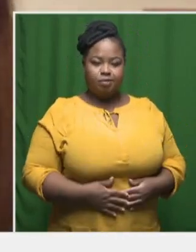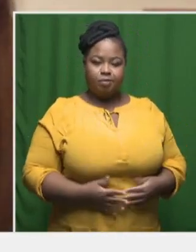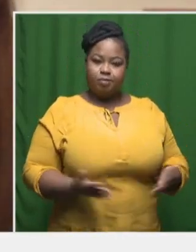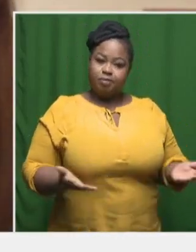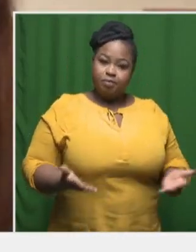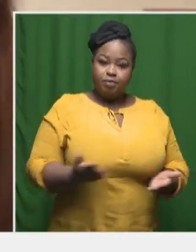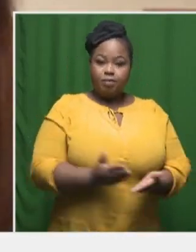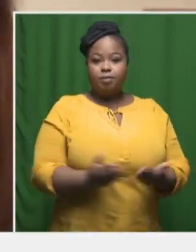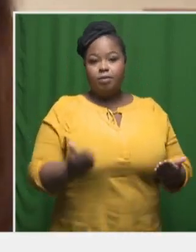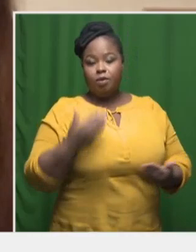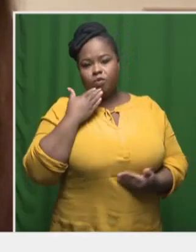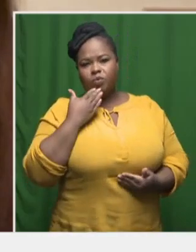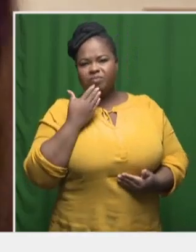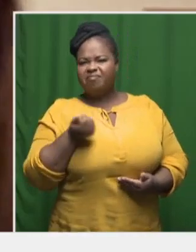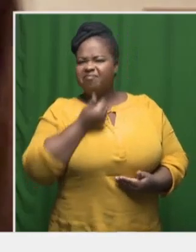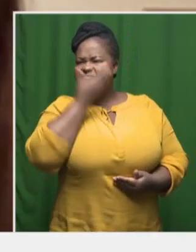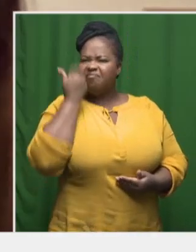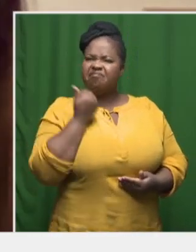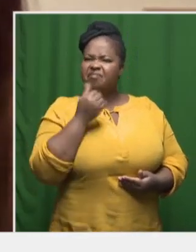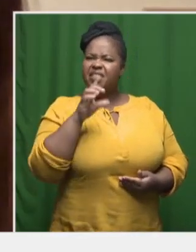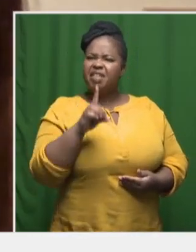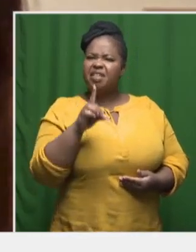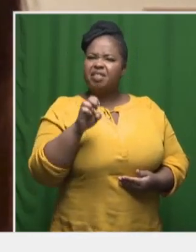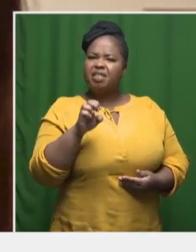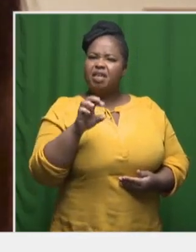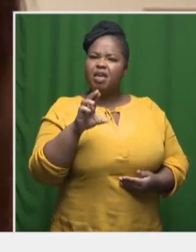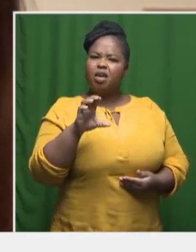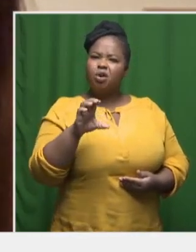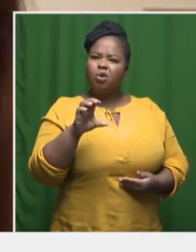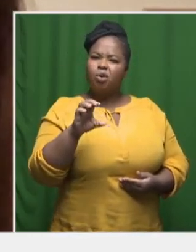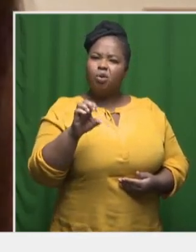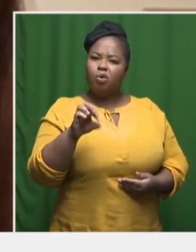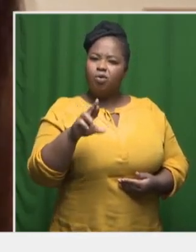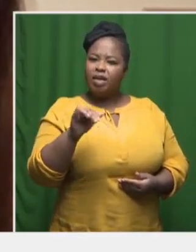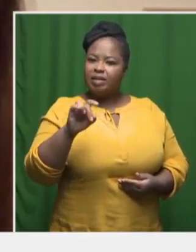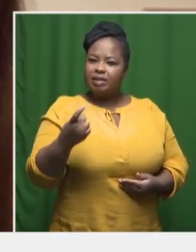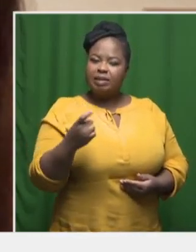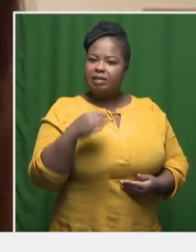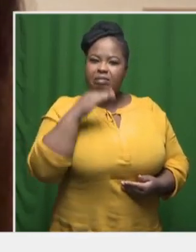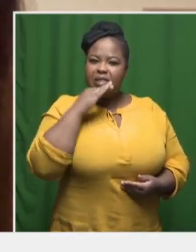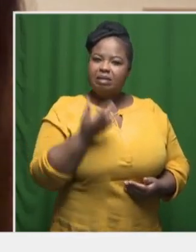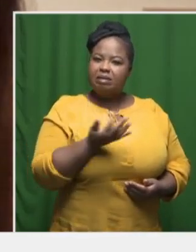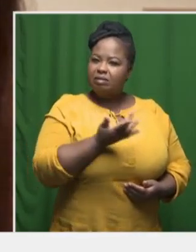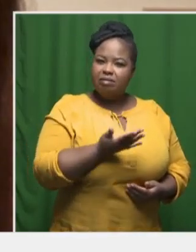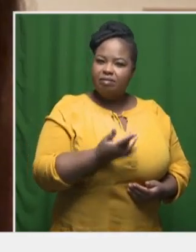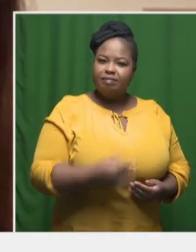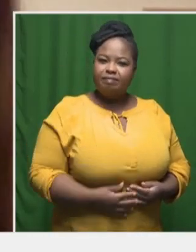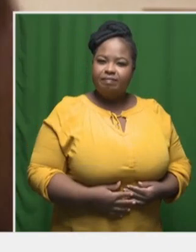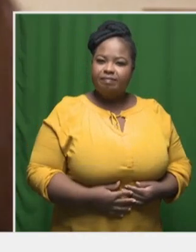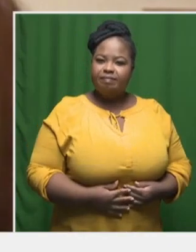of those viewers who may not know what Decorex is, let's unpack what Decorex is.